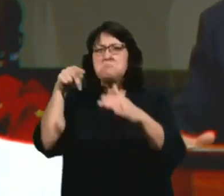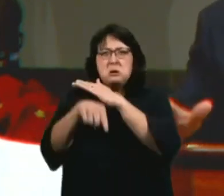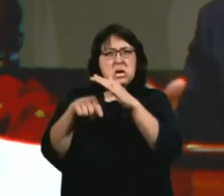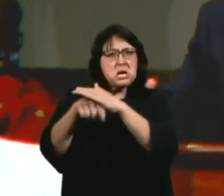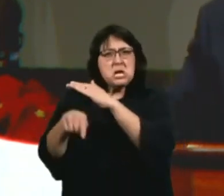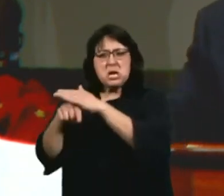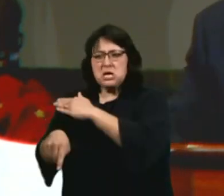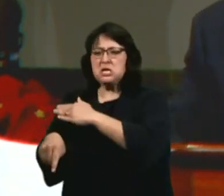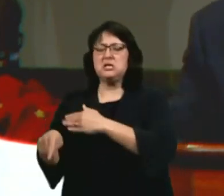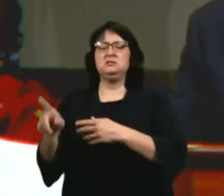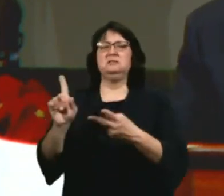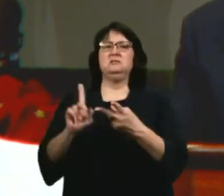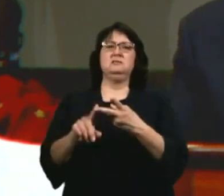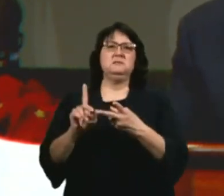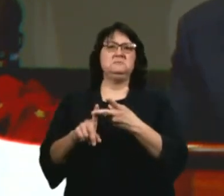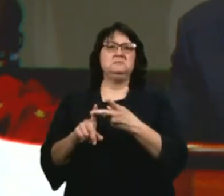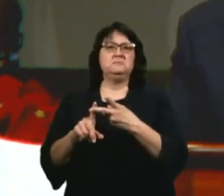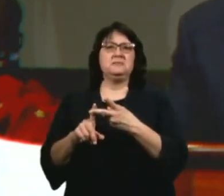and all the